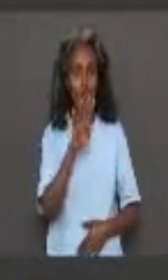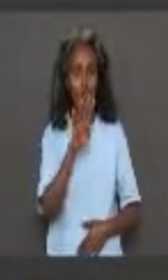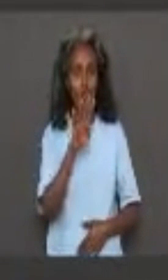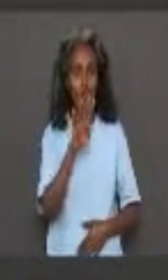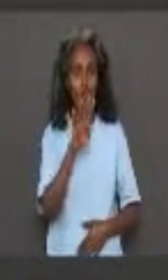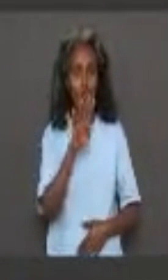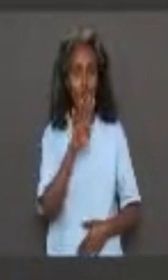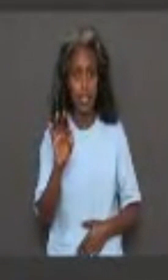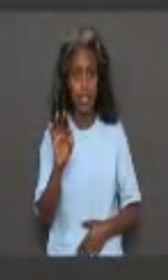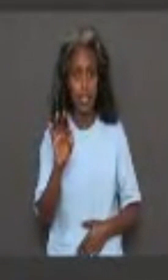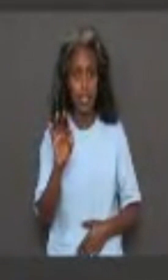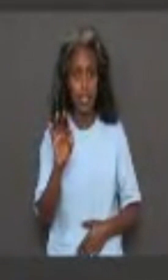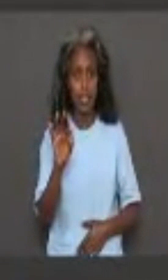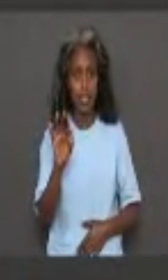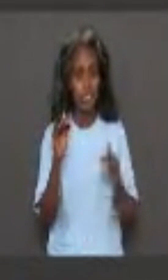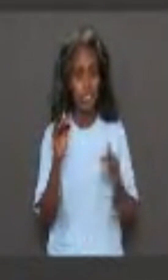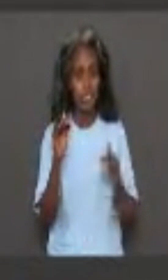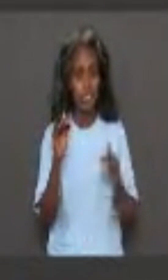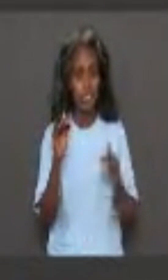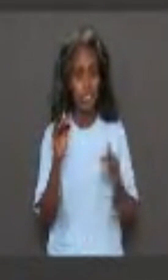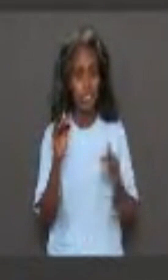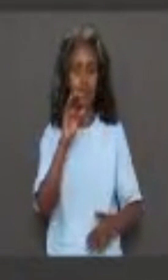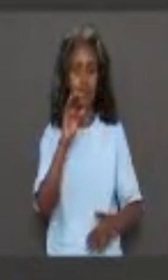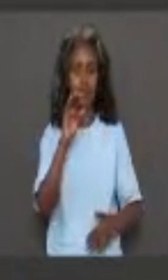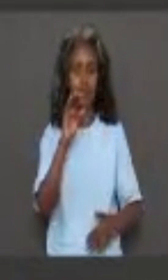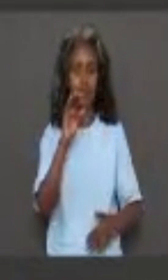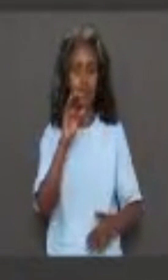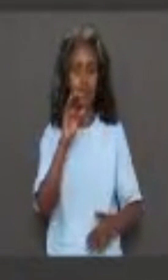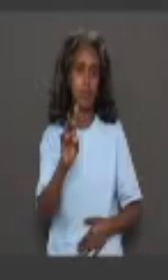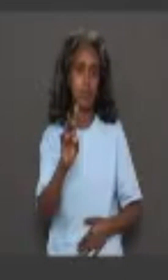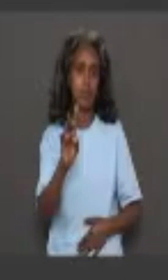0.49 is 0.7.